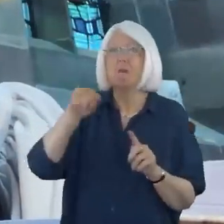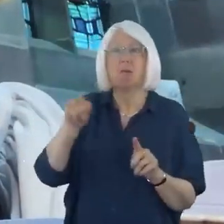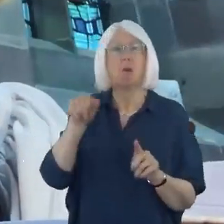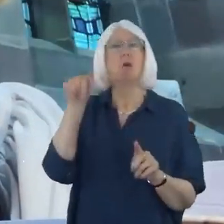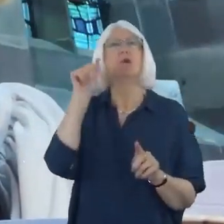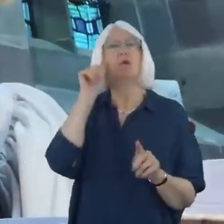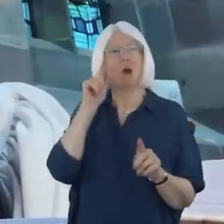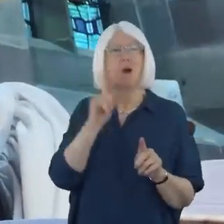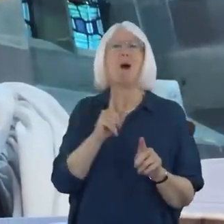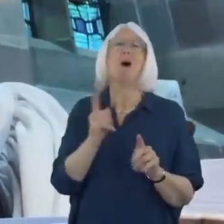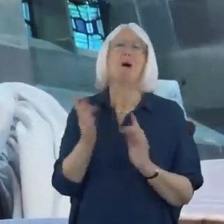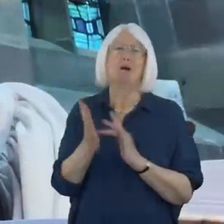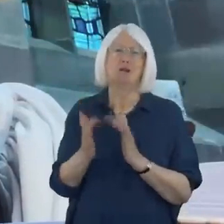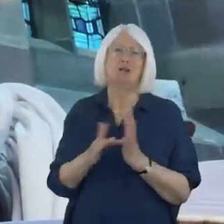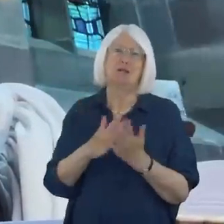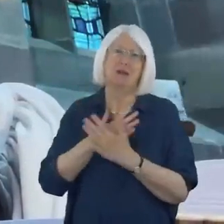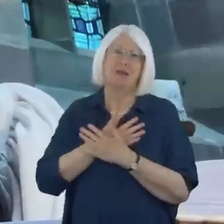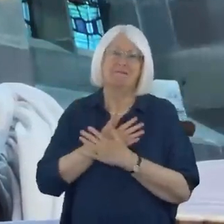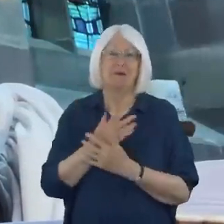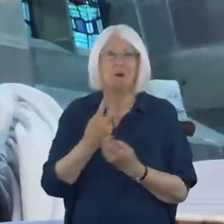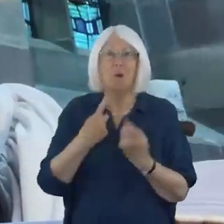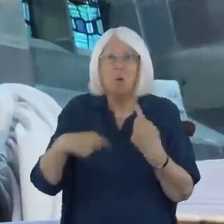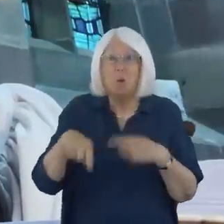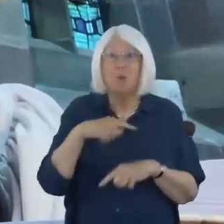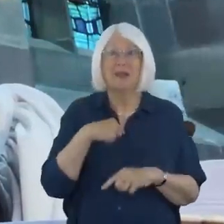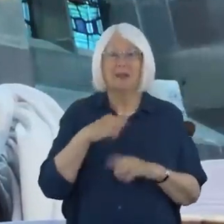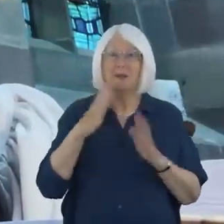We show this love corporately.